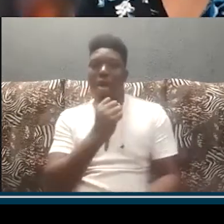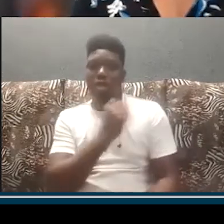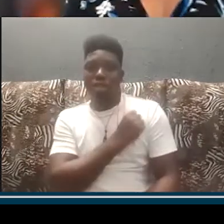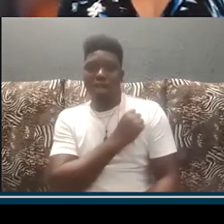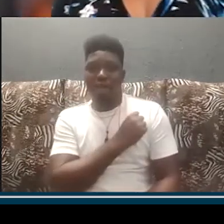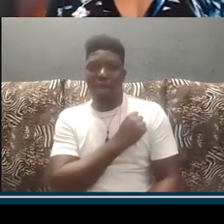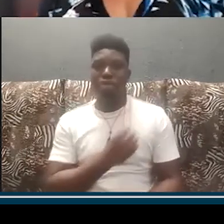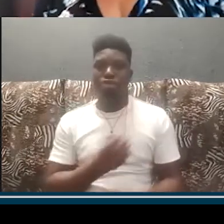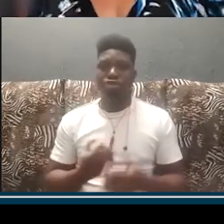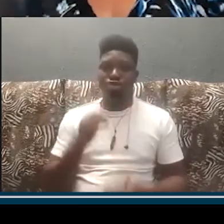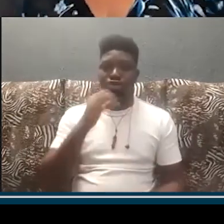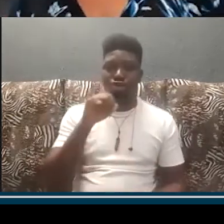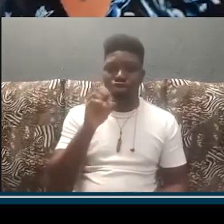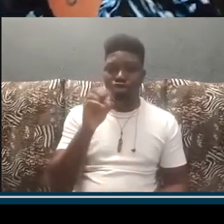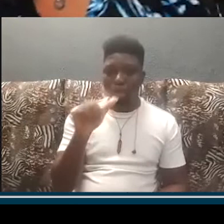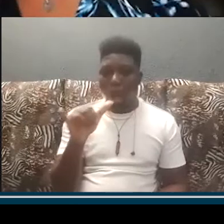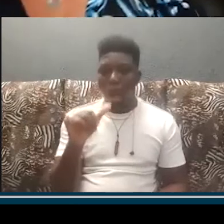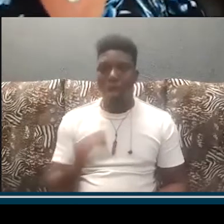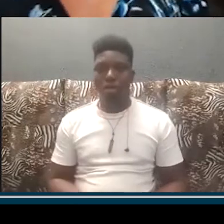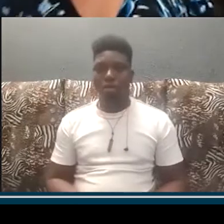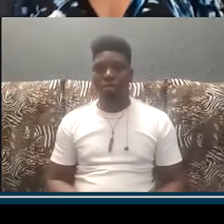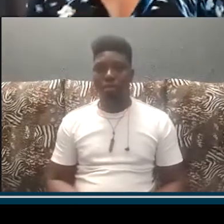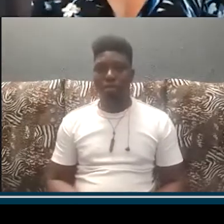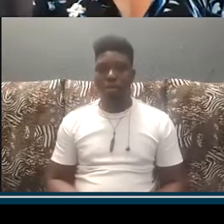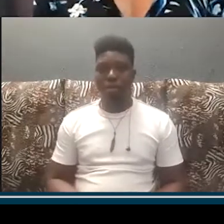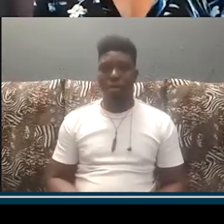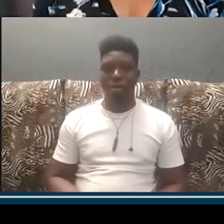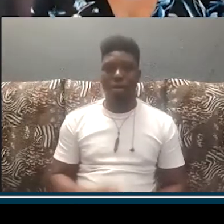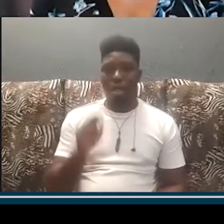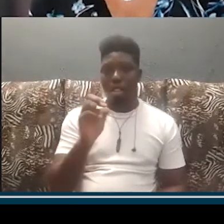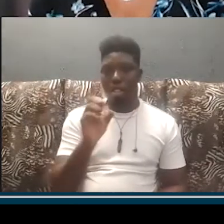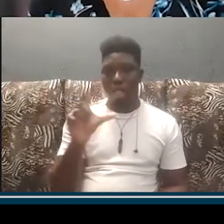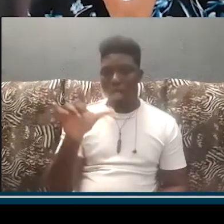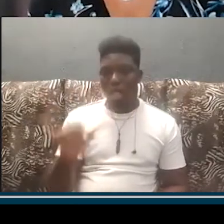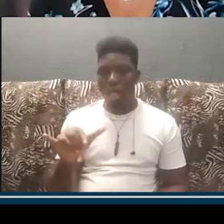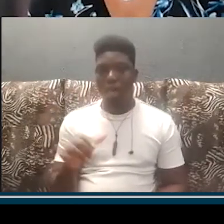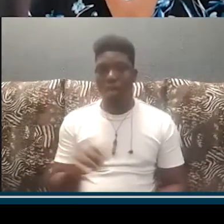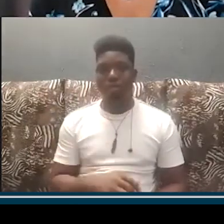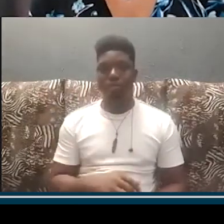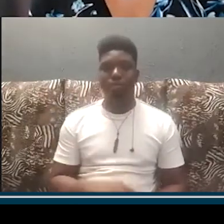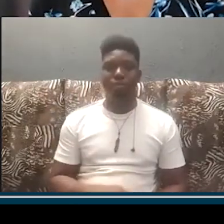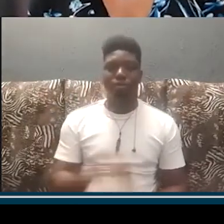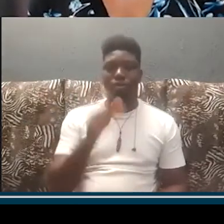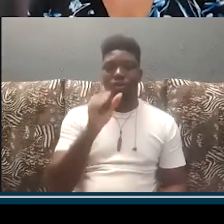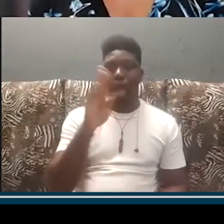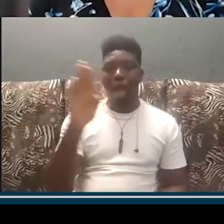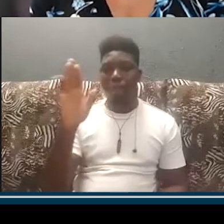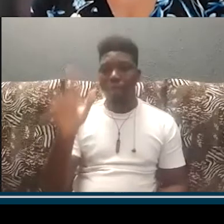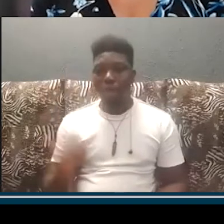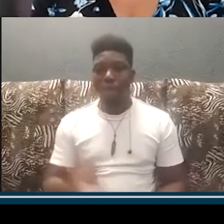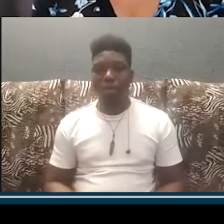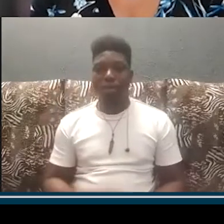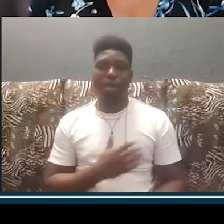Abby, and Scott for creating this space. Thank you to our show's producer, Laura Kay, and thank you to all of